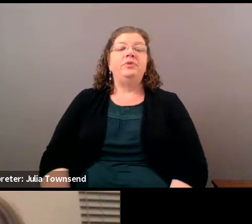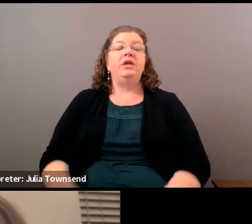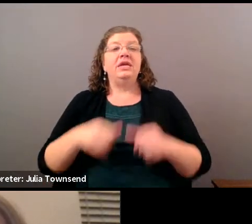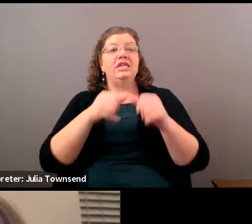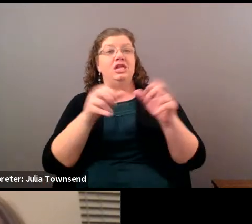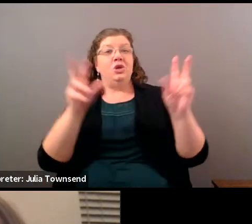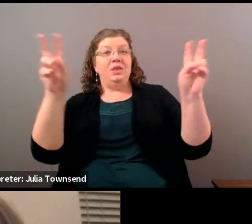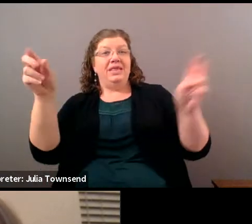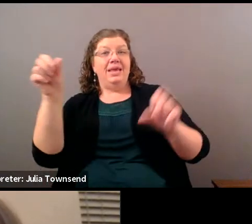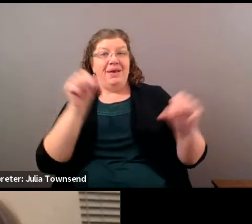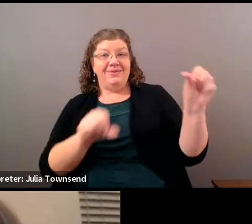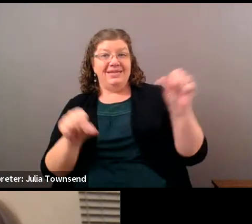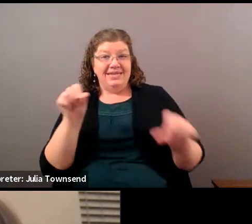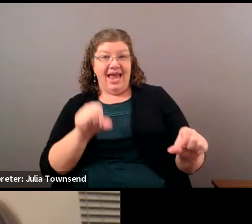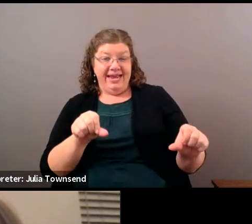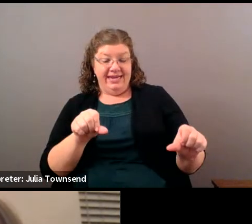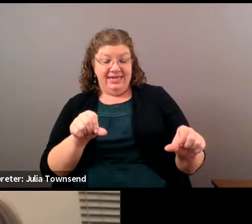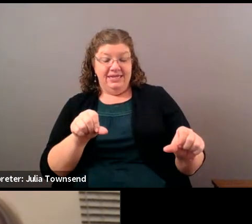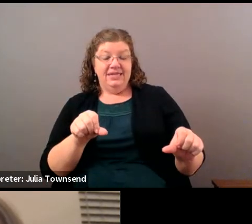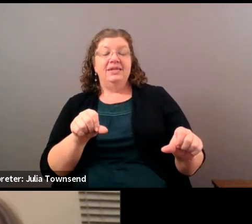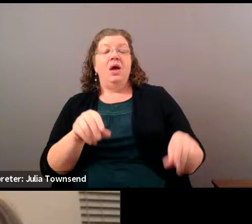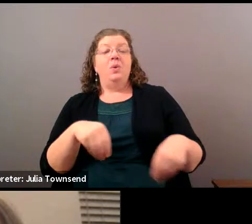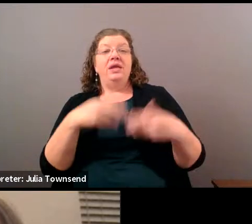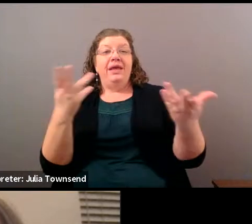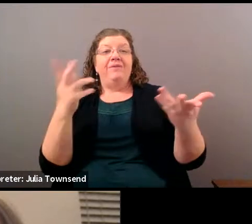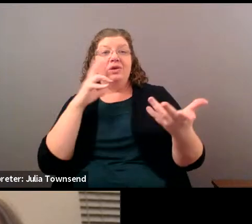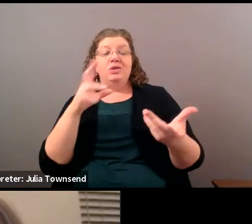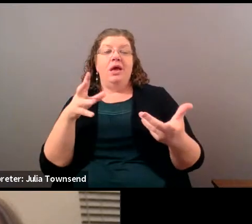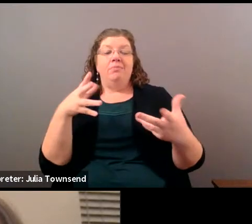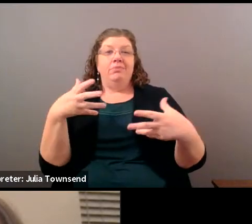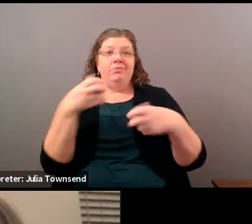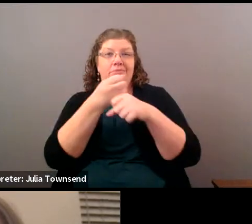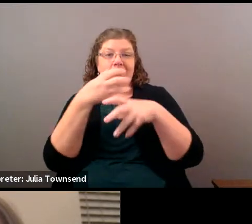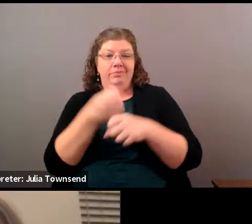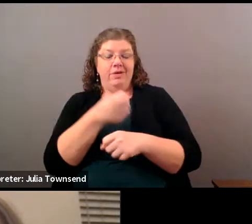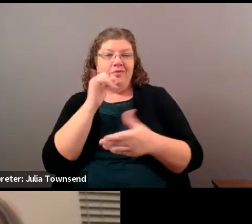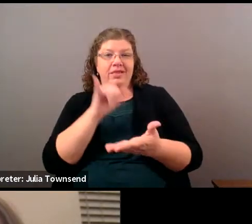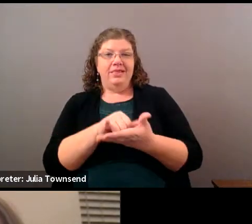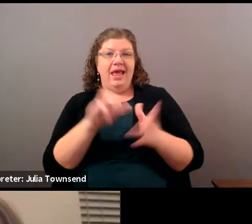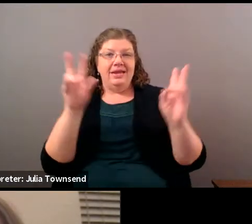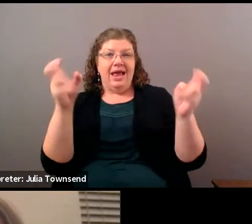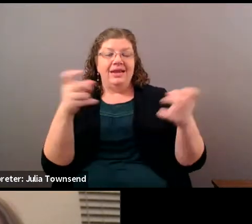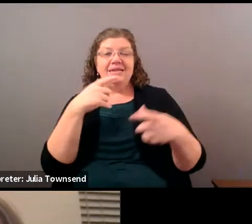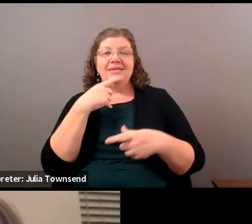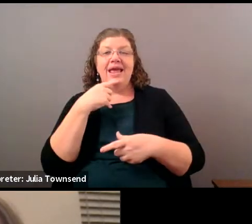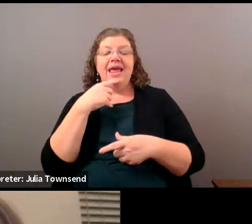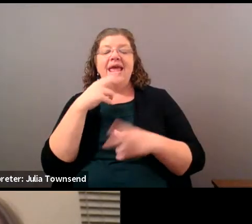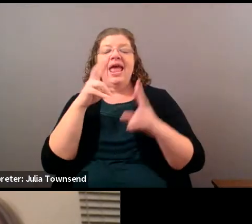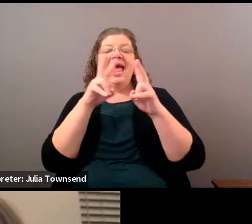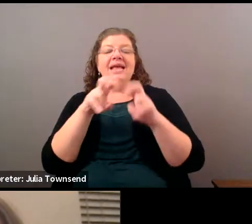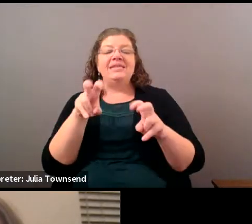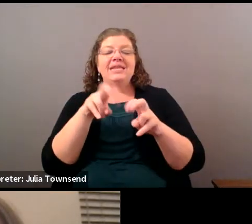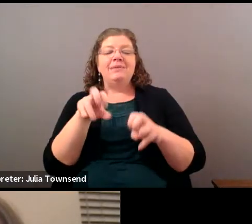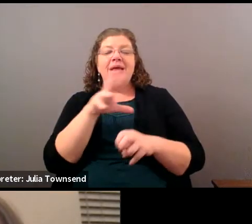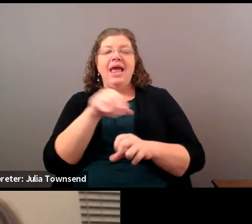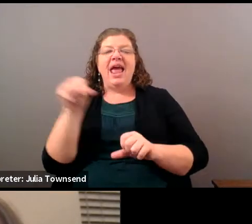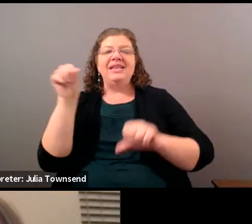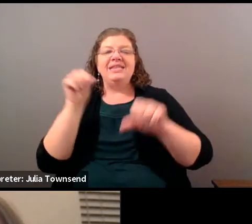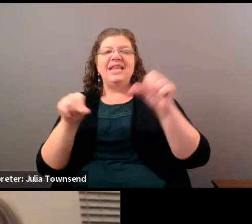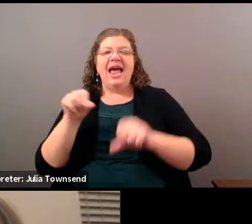science, I want to give you some shorthand for that agenda item title and say Assessment in Science